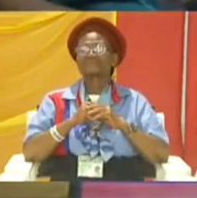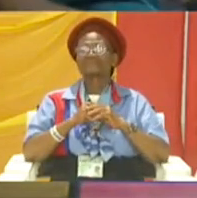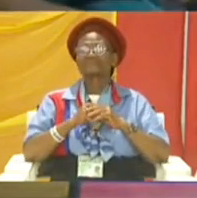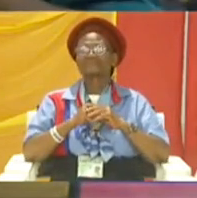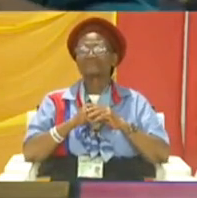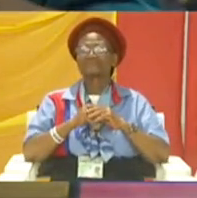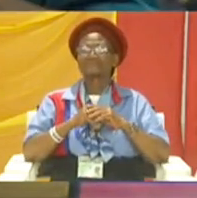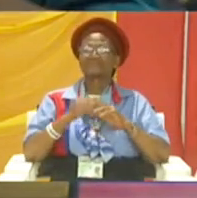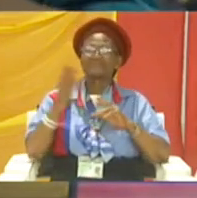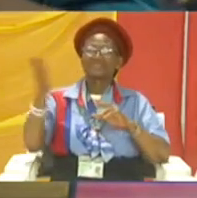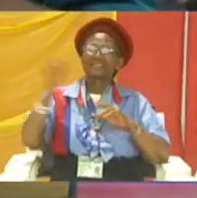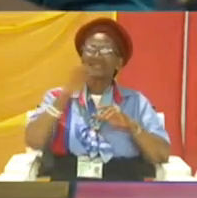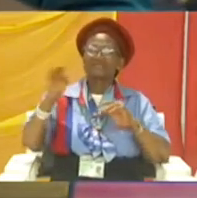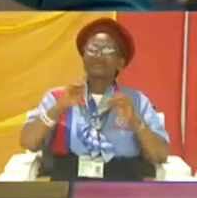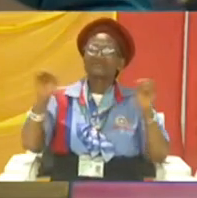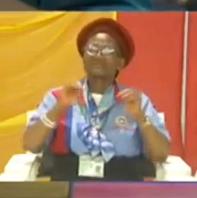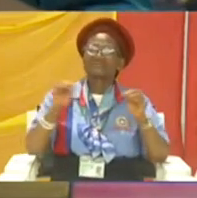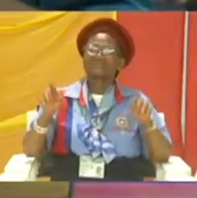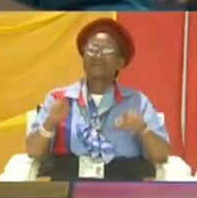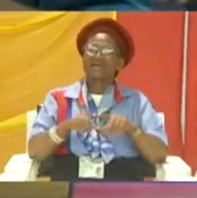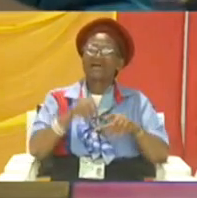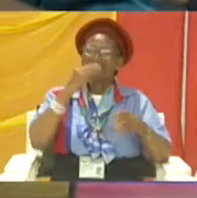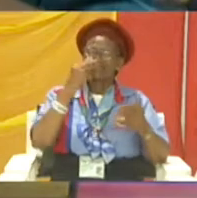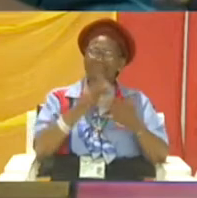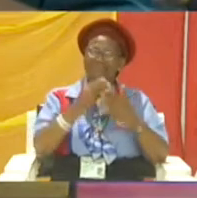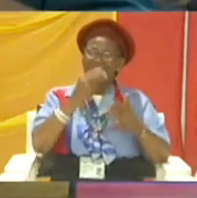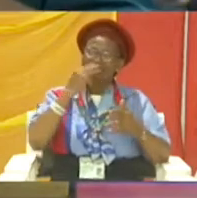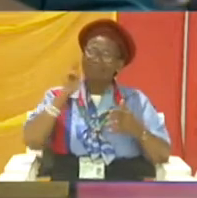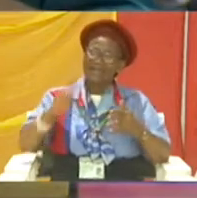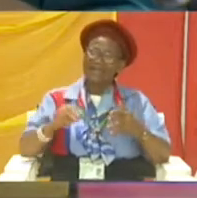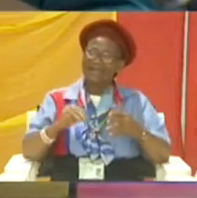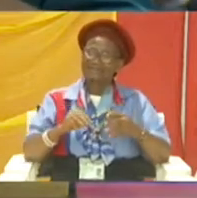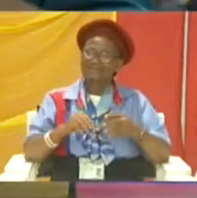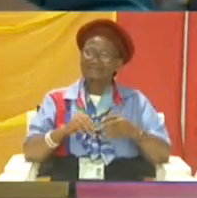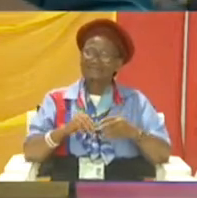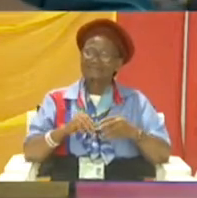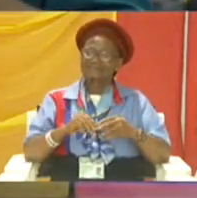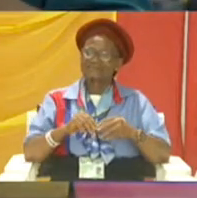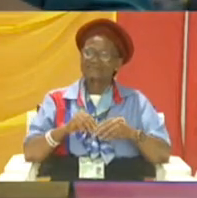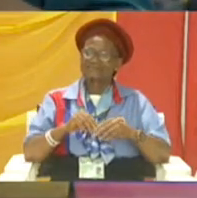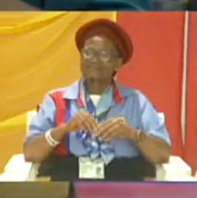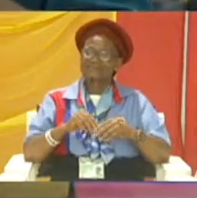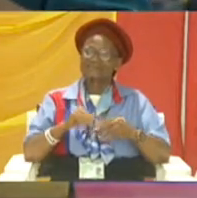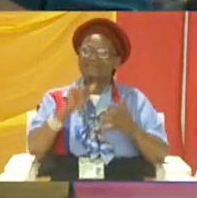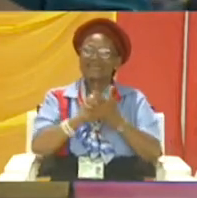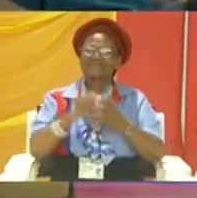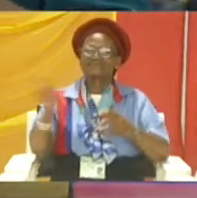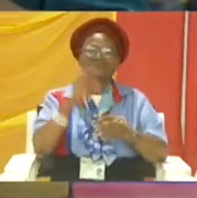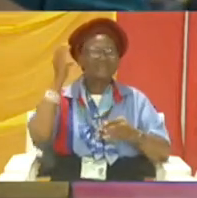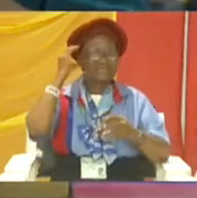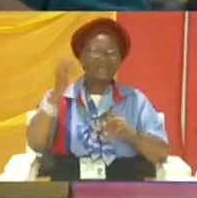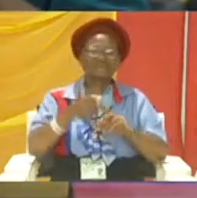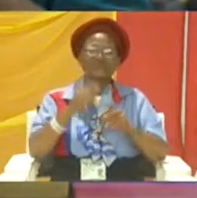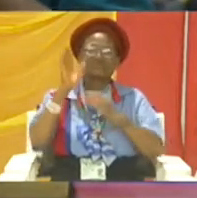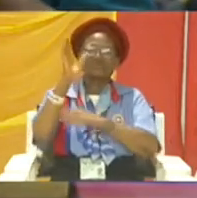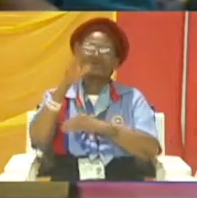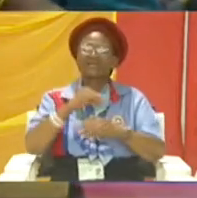There's nothing as terrible as having been hearing from God and you don't hear from him